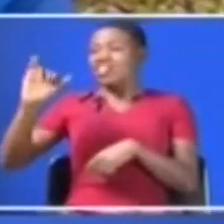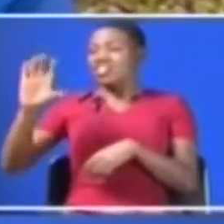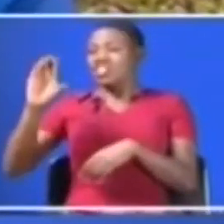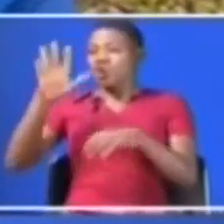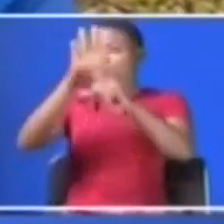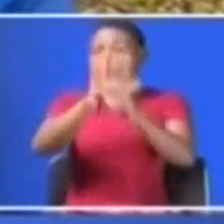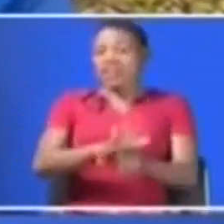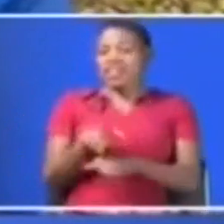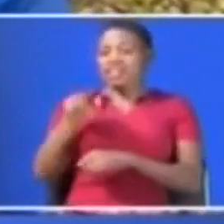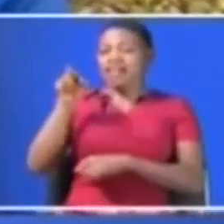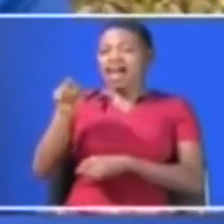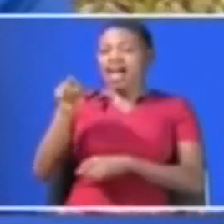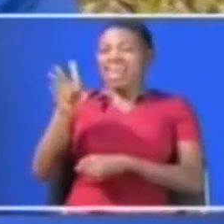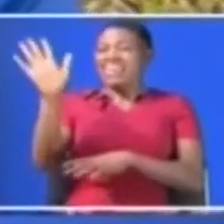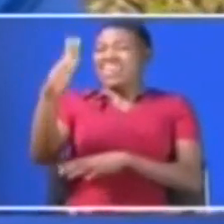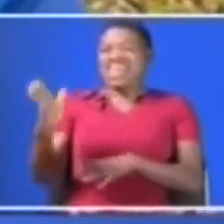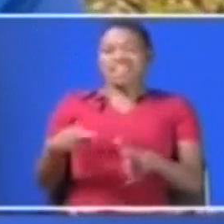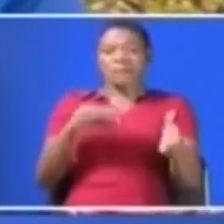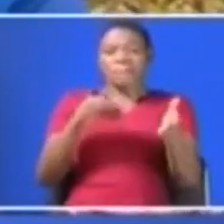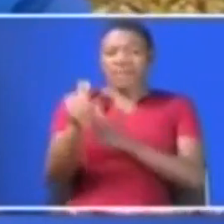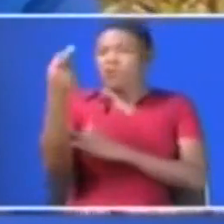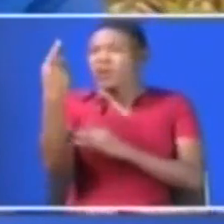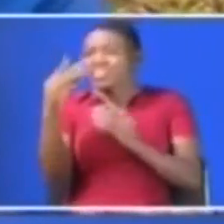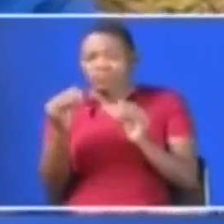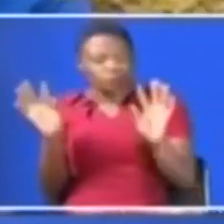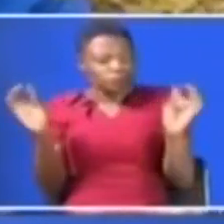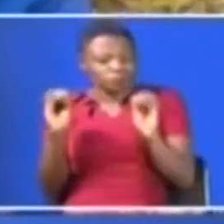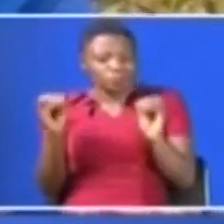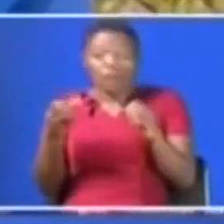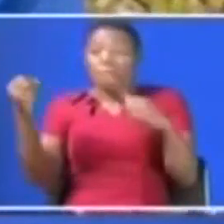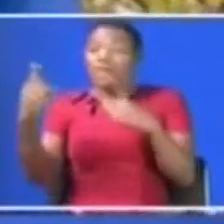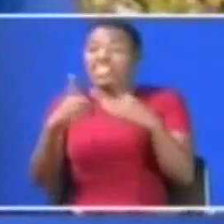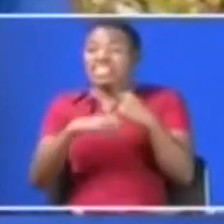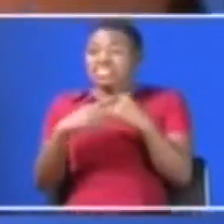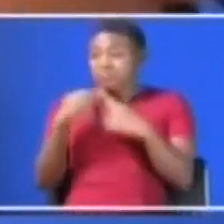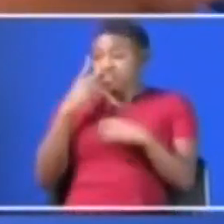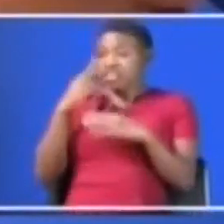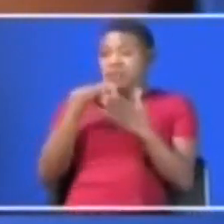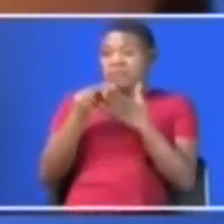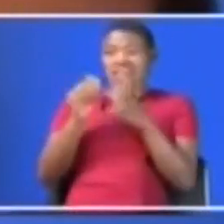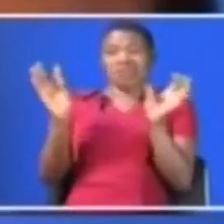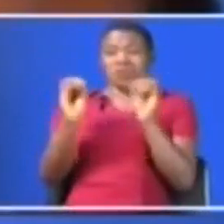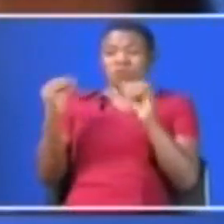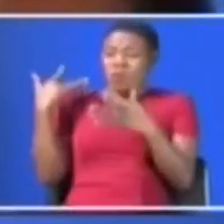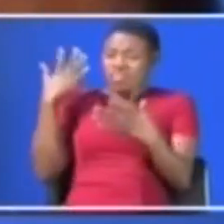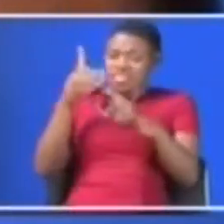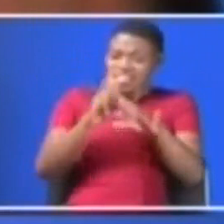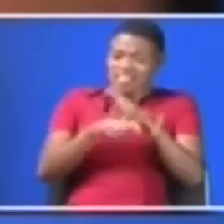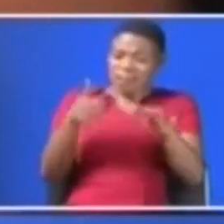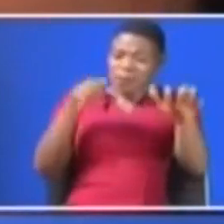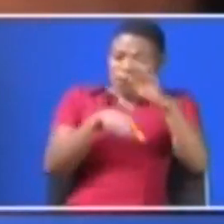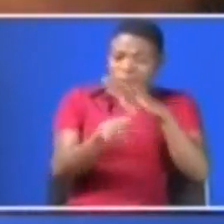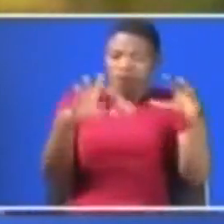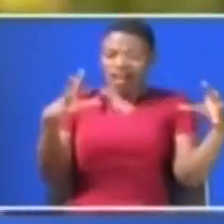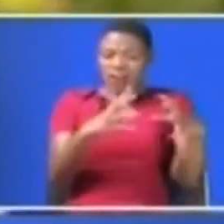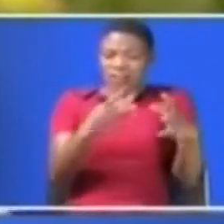desperation for an income. She has never been paid a single cent. Sasa kwa miezi 6 sijawahi ona shilingi. Tangu niingie kwa hii kampuni sijawahi pewa hata